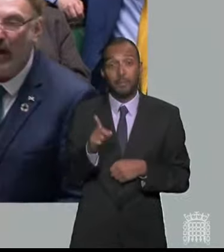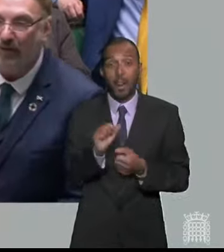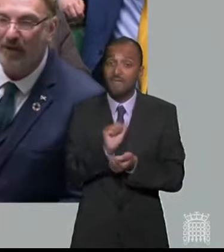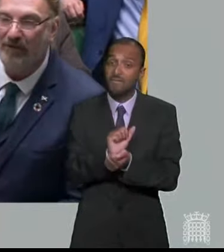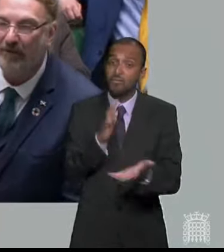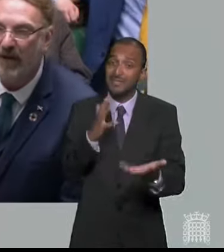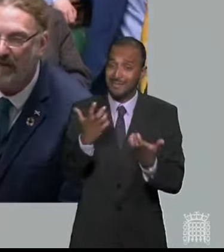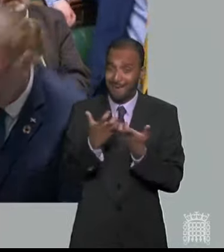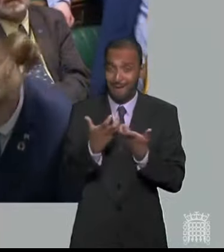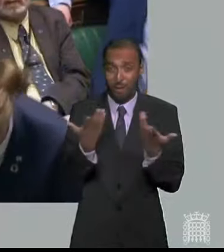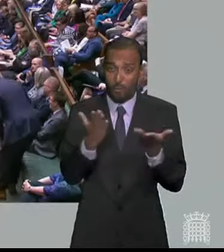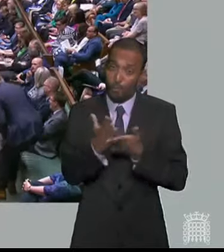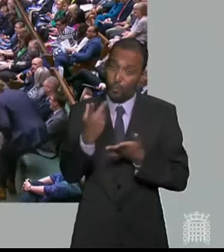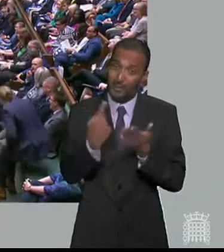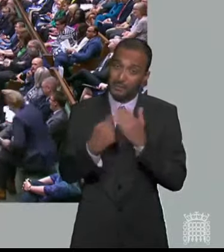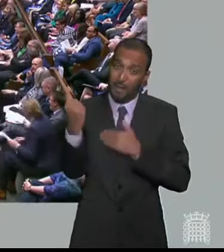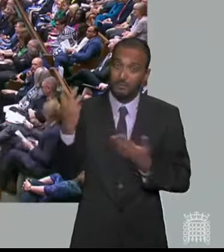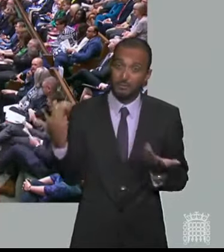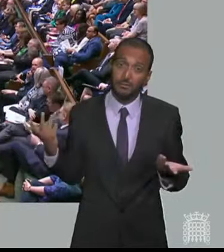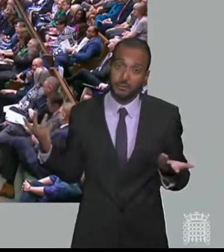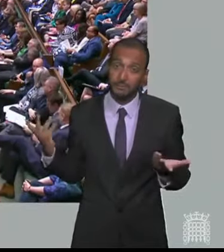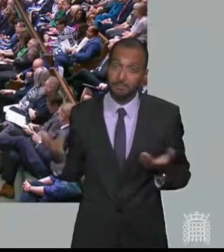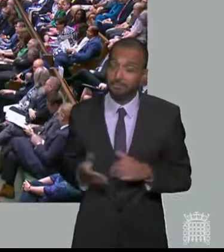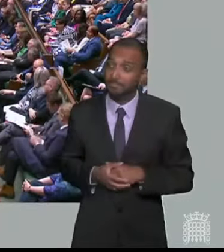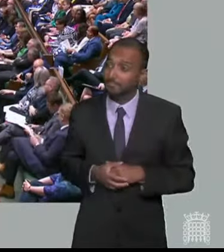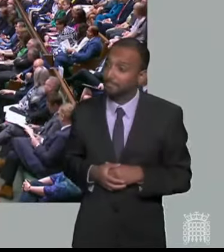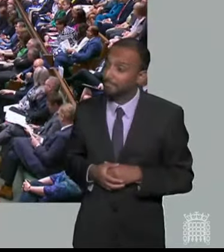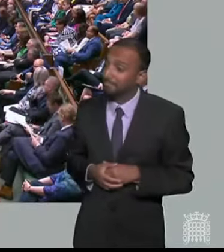to leave Westminster forever?